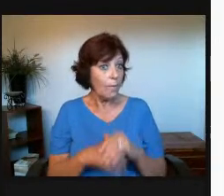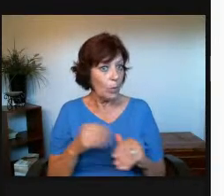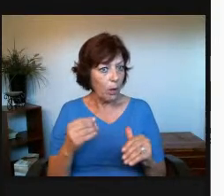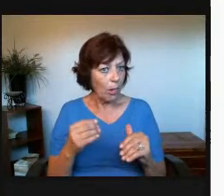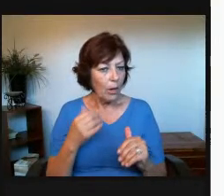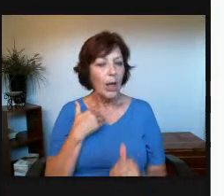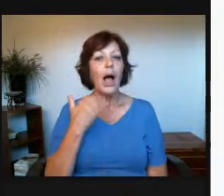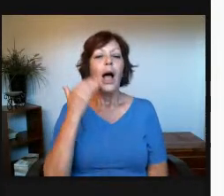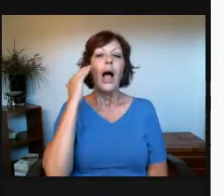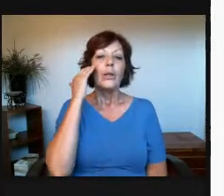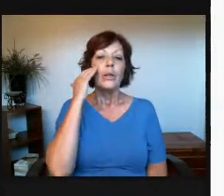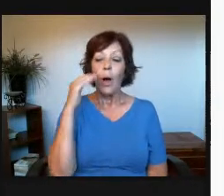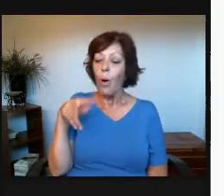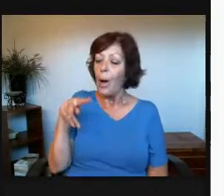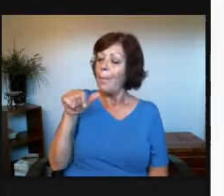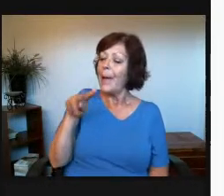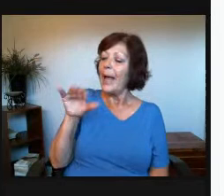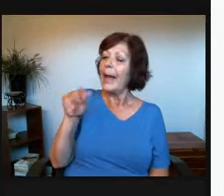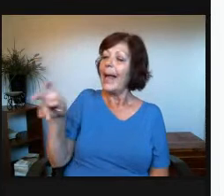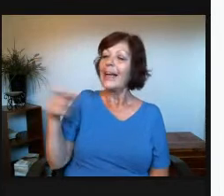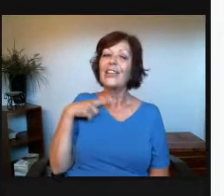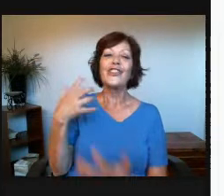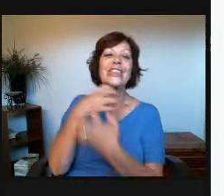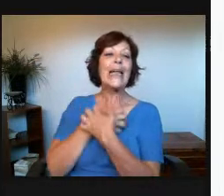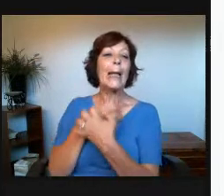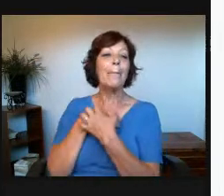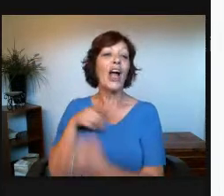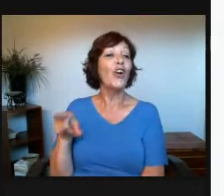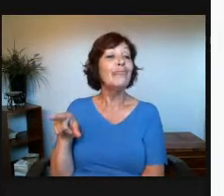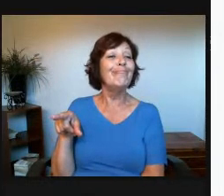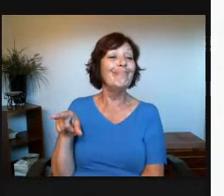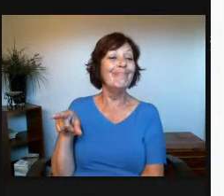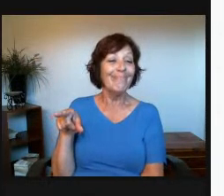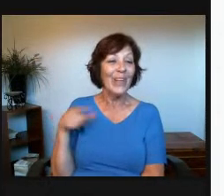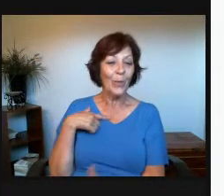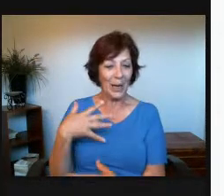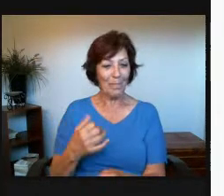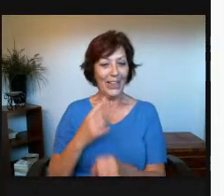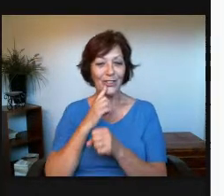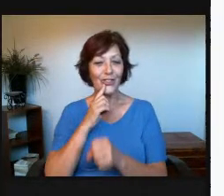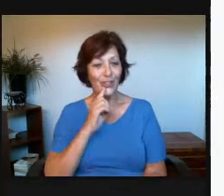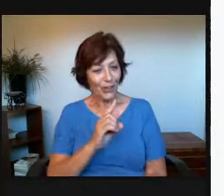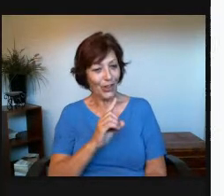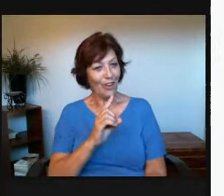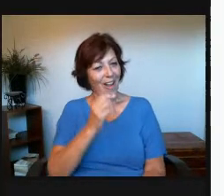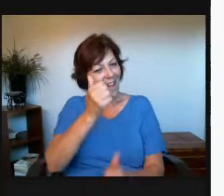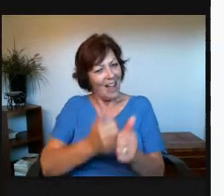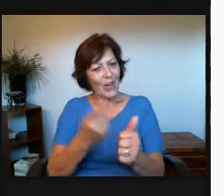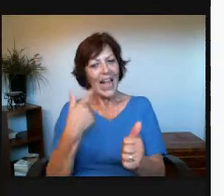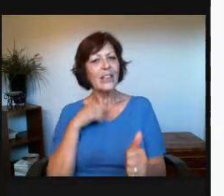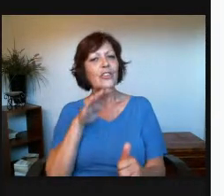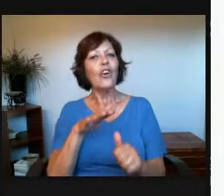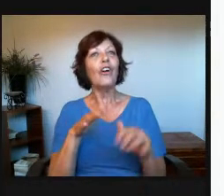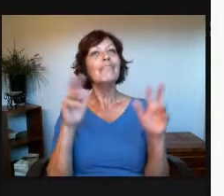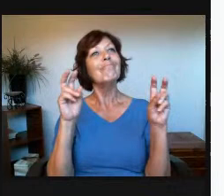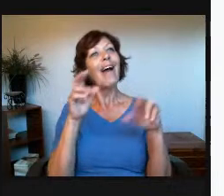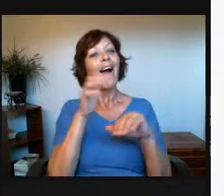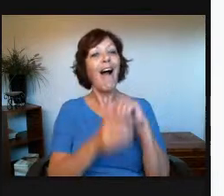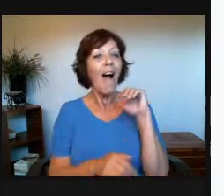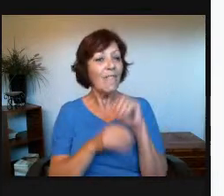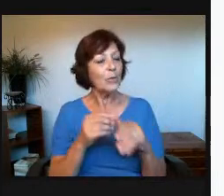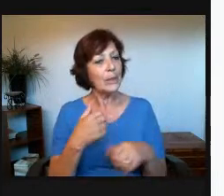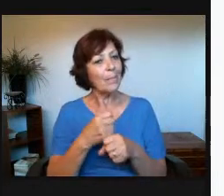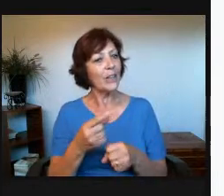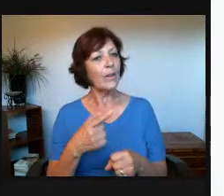know that Patty Ann has her teddy bear, so we want to make sure that everyone has those comfortable items to make them